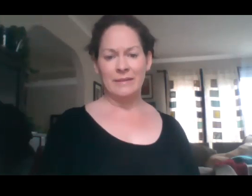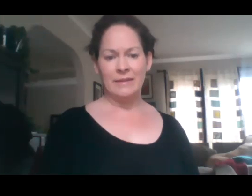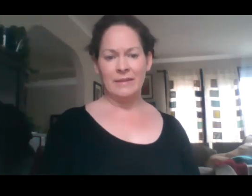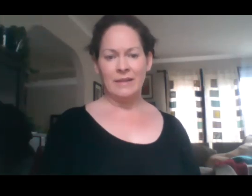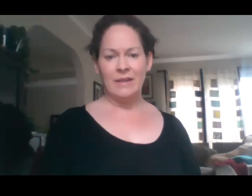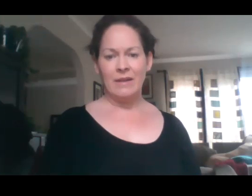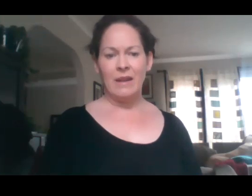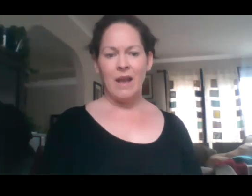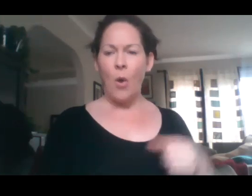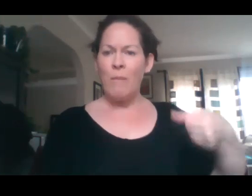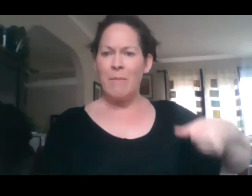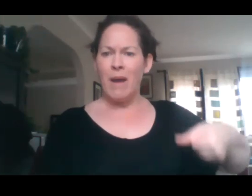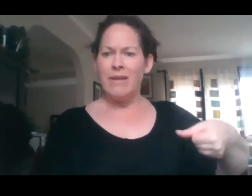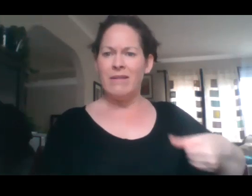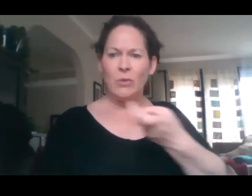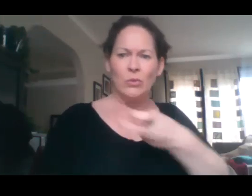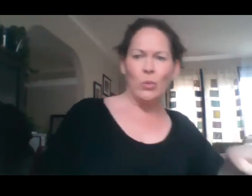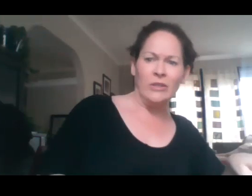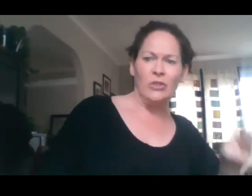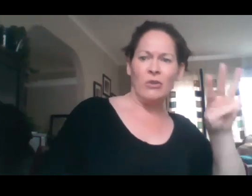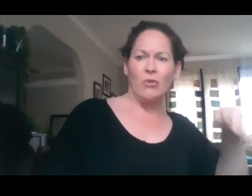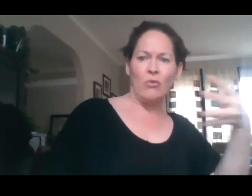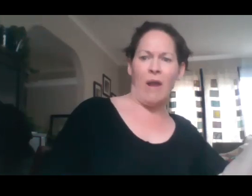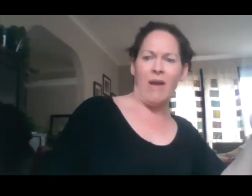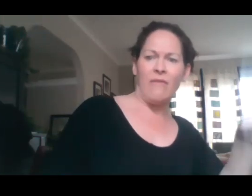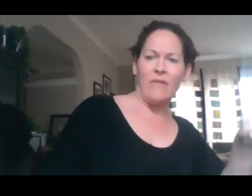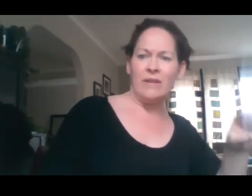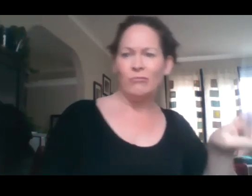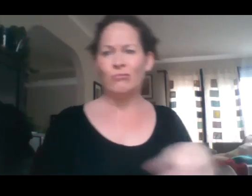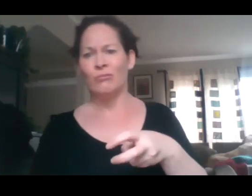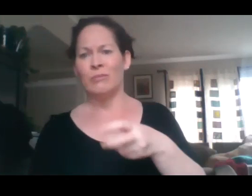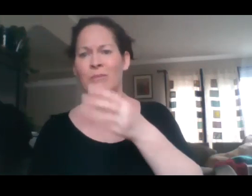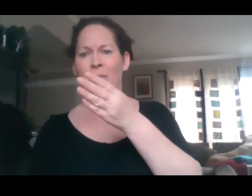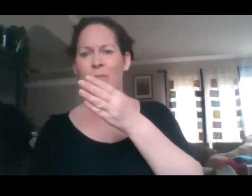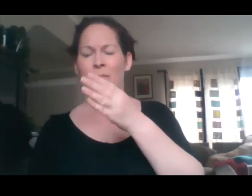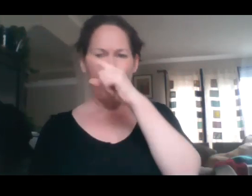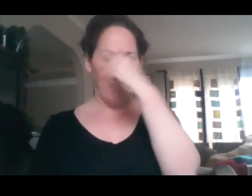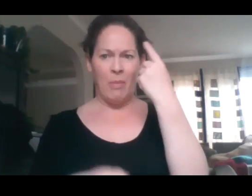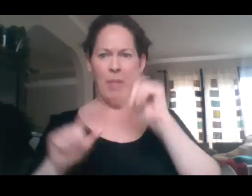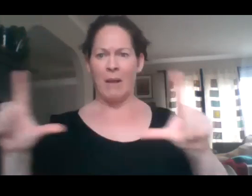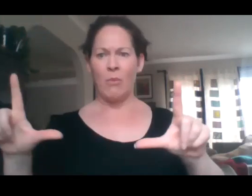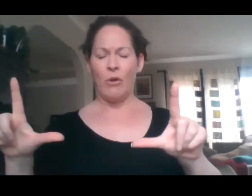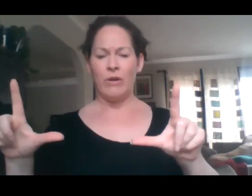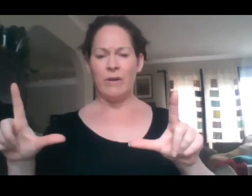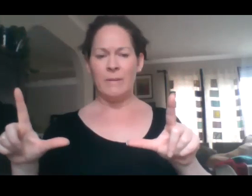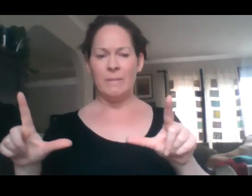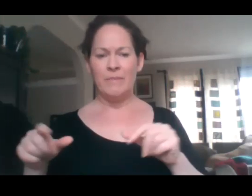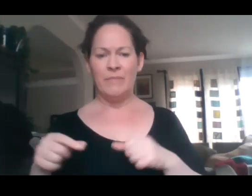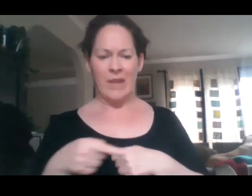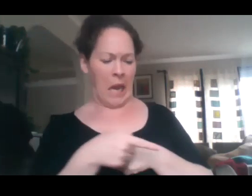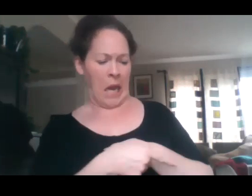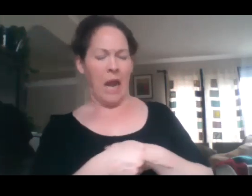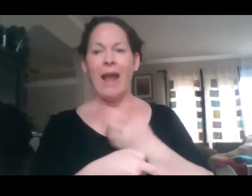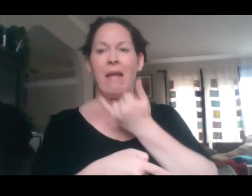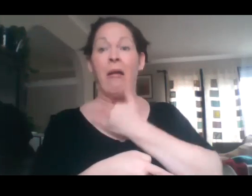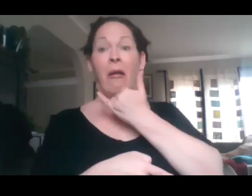switching. My button to switch between the graph and the thing that manages everything is right next to the controls.